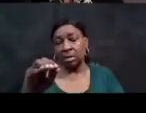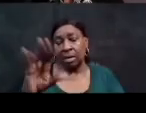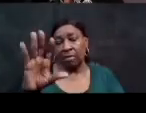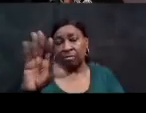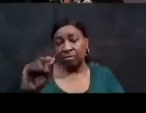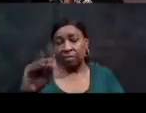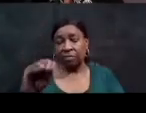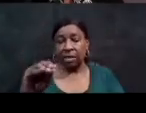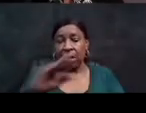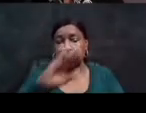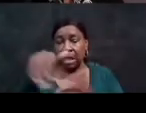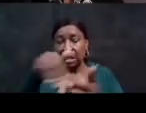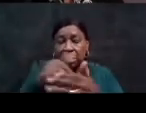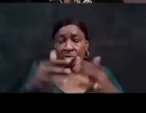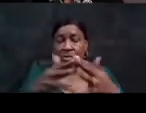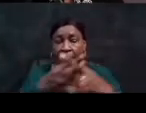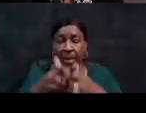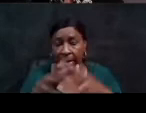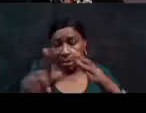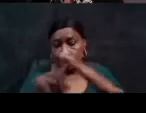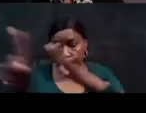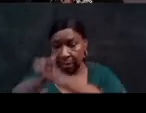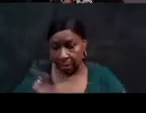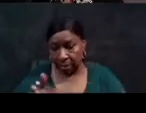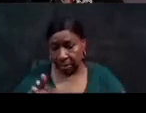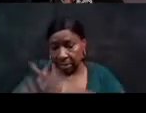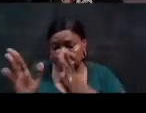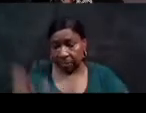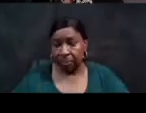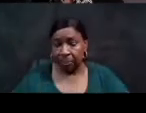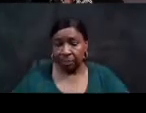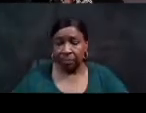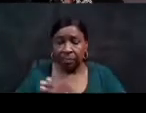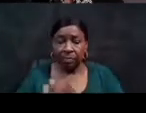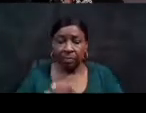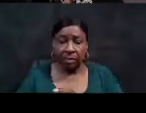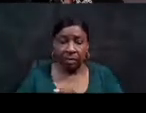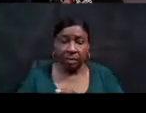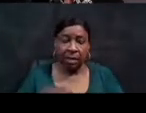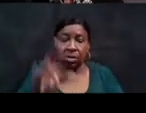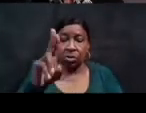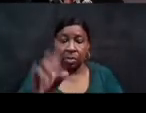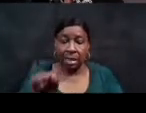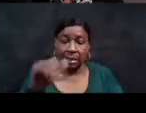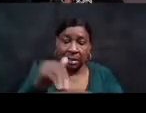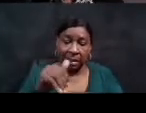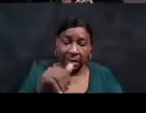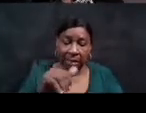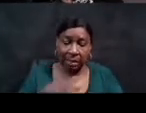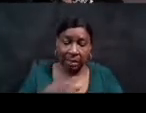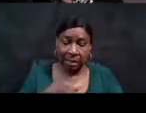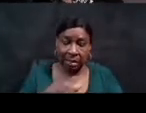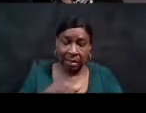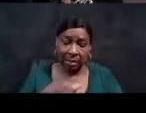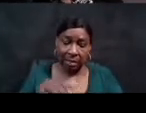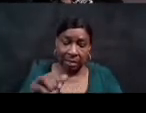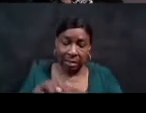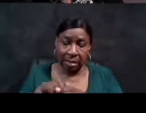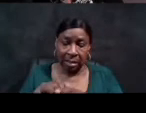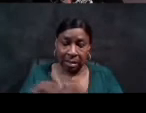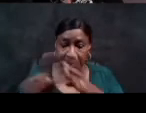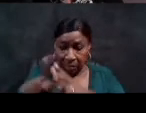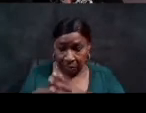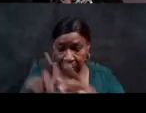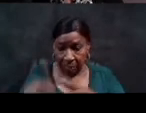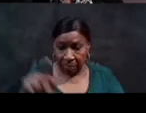that Australia and the US have signed such a deal. In fact, in the past, the US has sent Haitian asylees on a plane to Australia